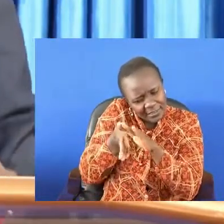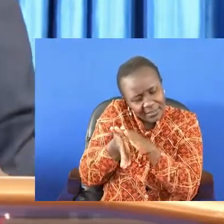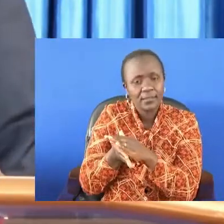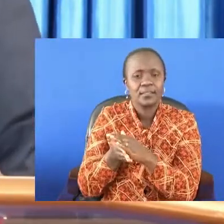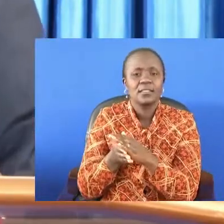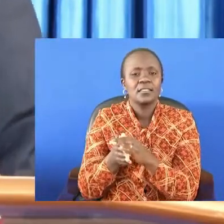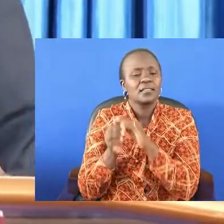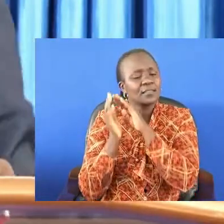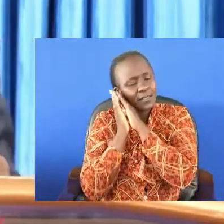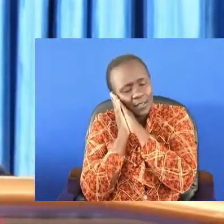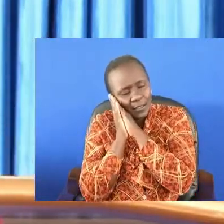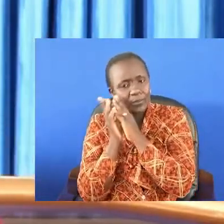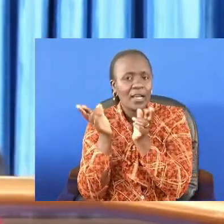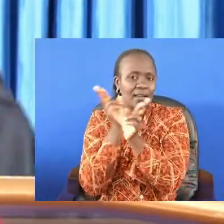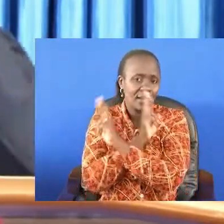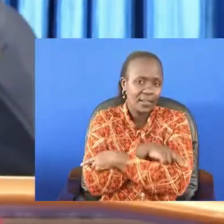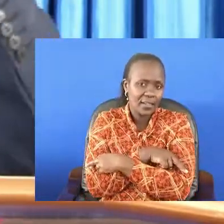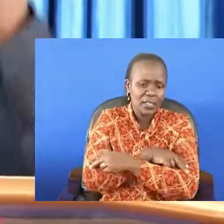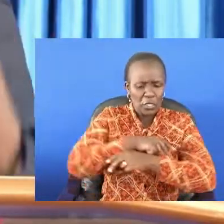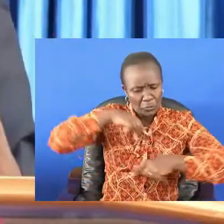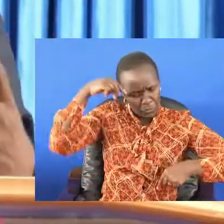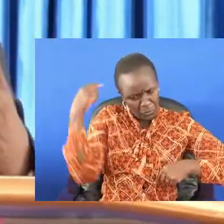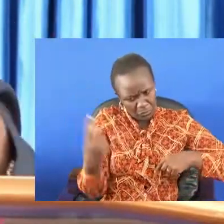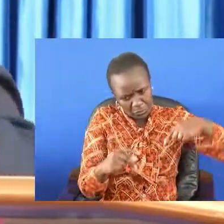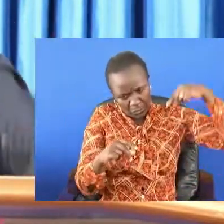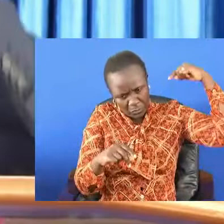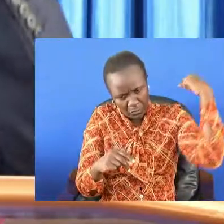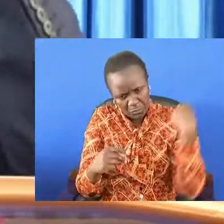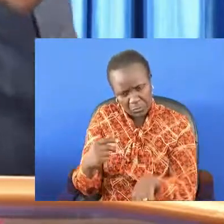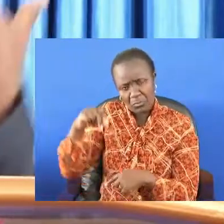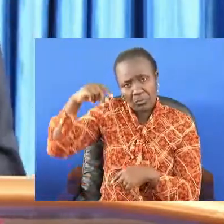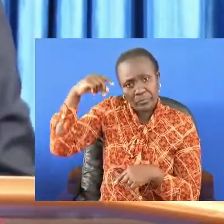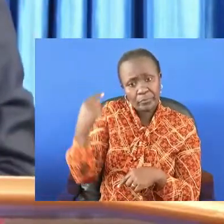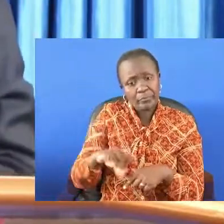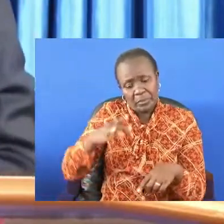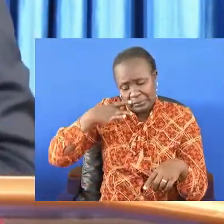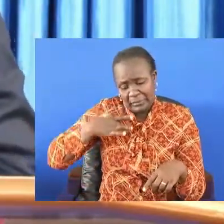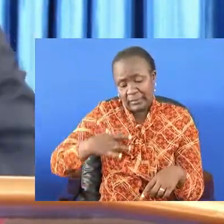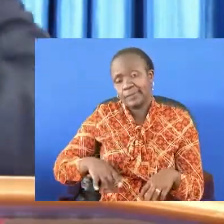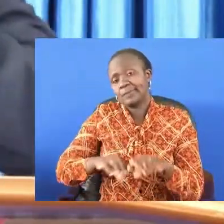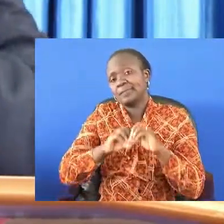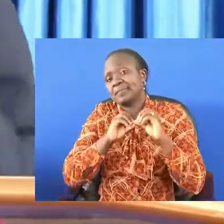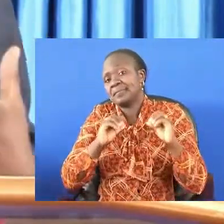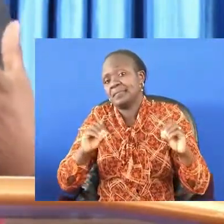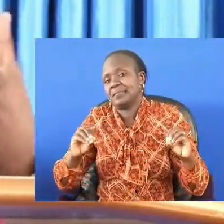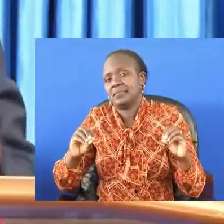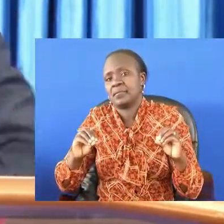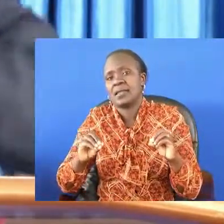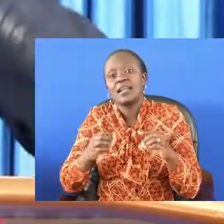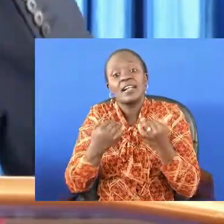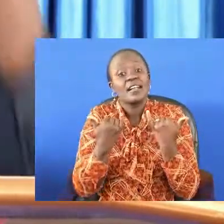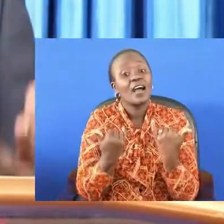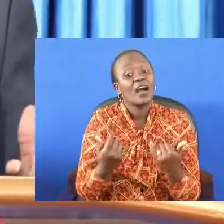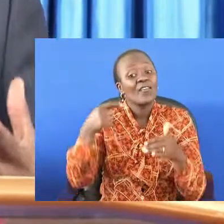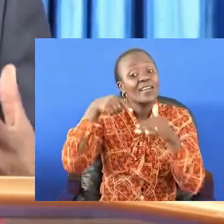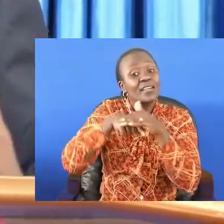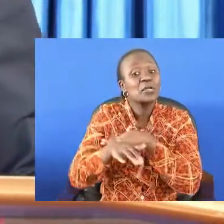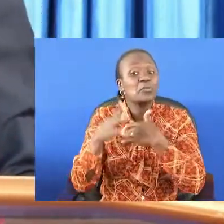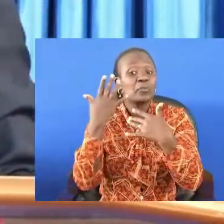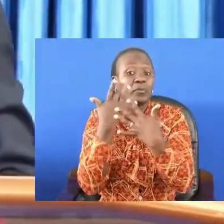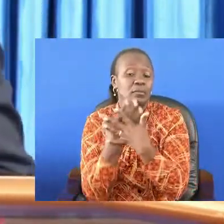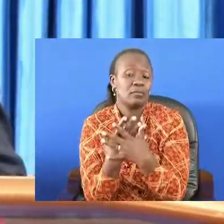relax, because you have been stripped naked, you have been beaten up, you have been flogged, and now you are in